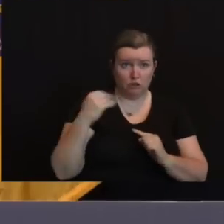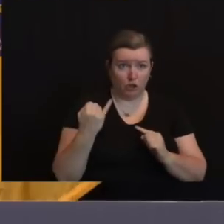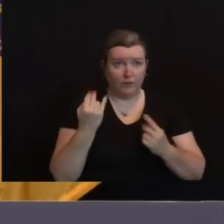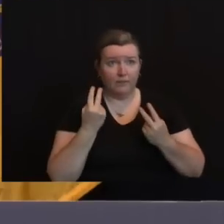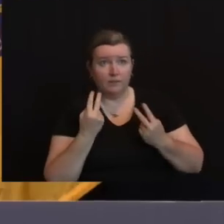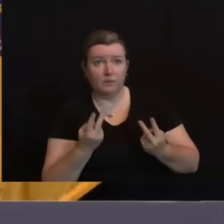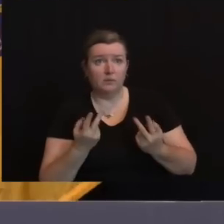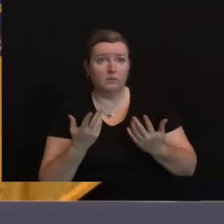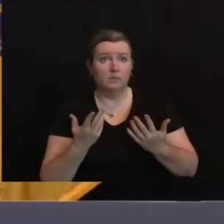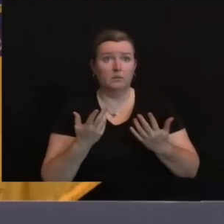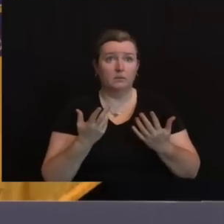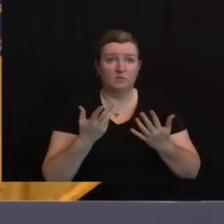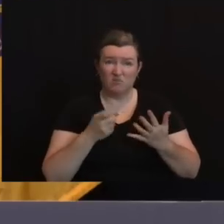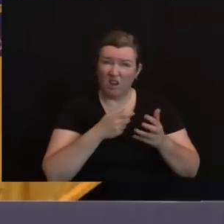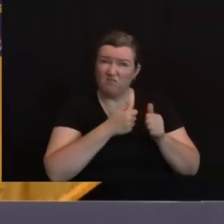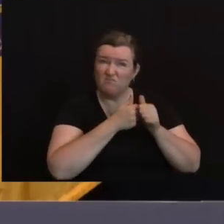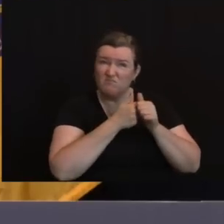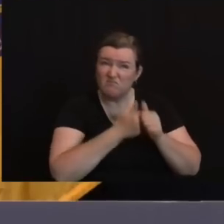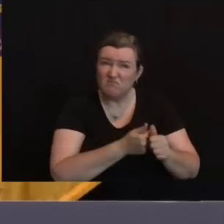and how many people have complied?